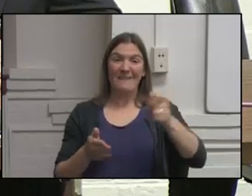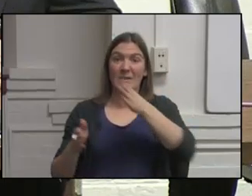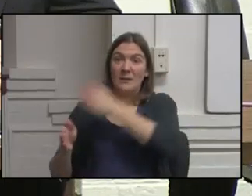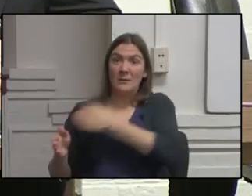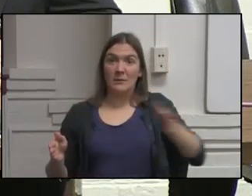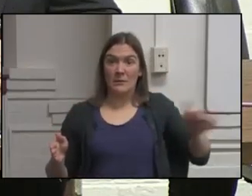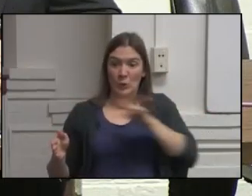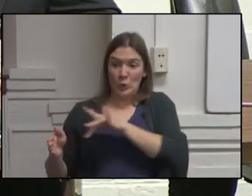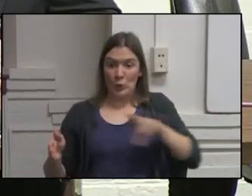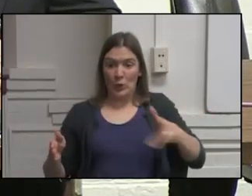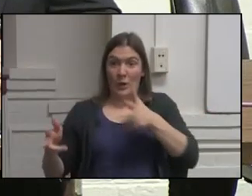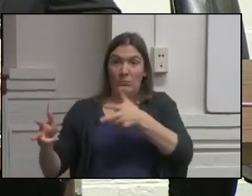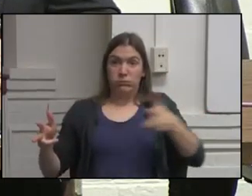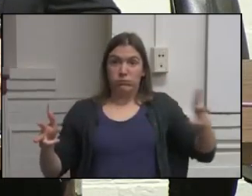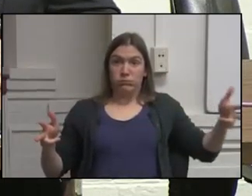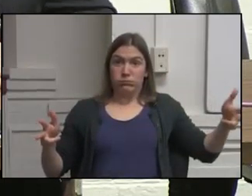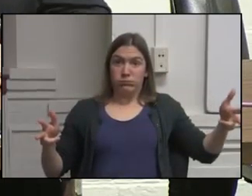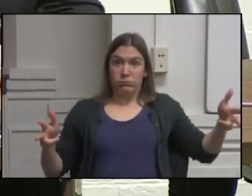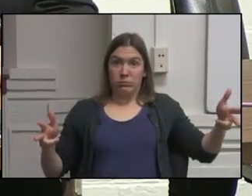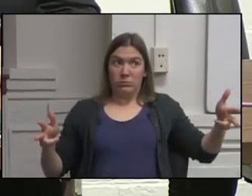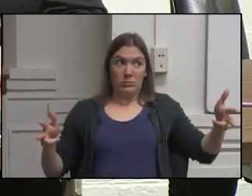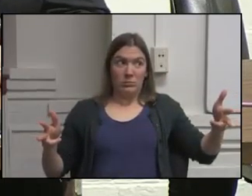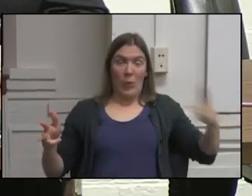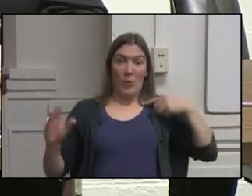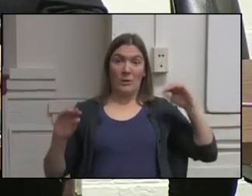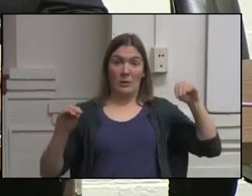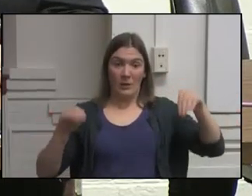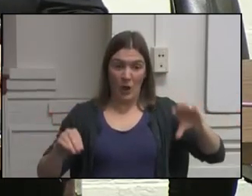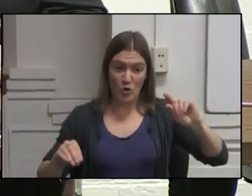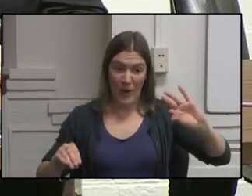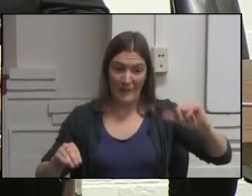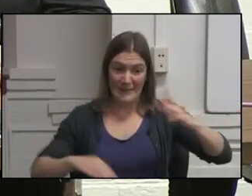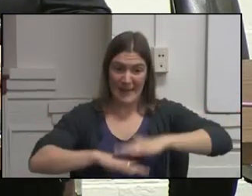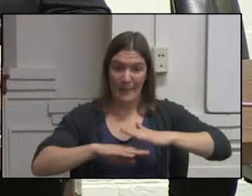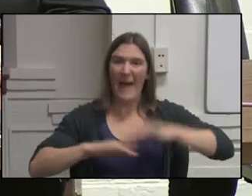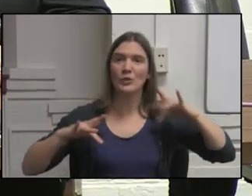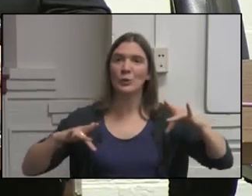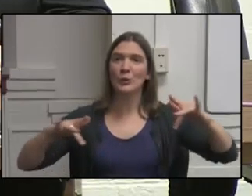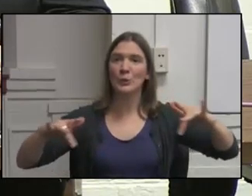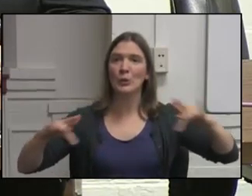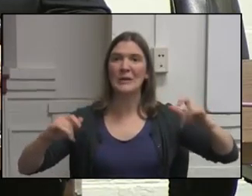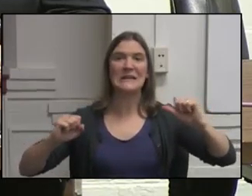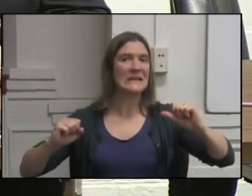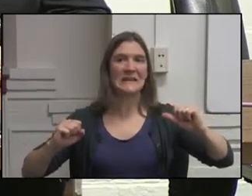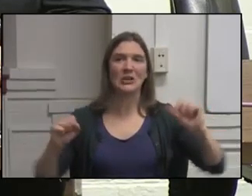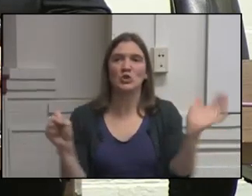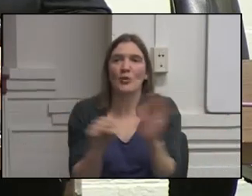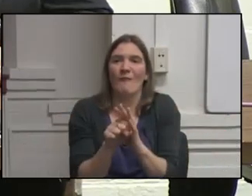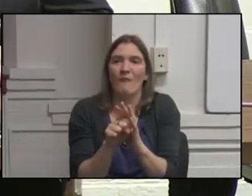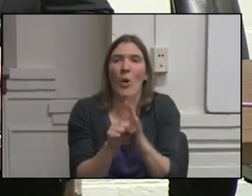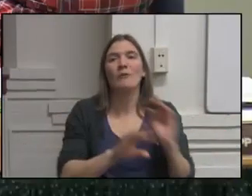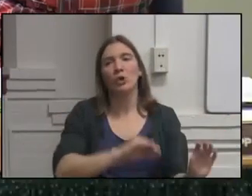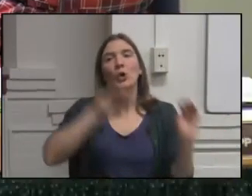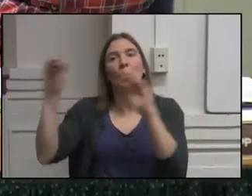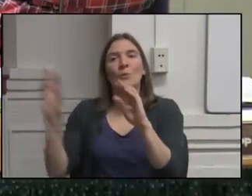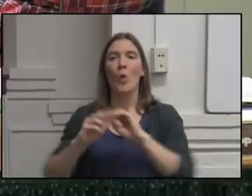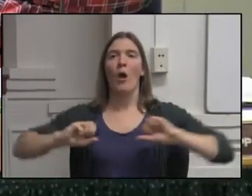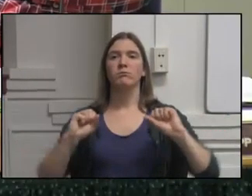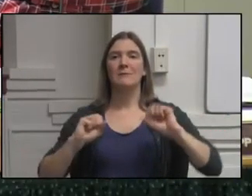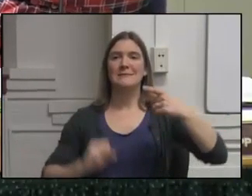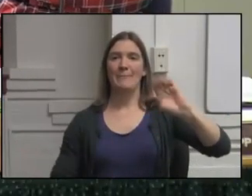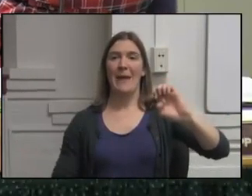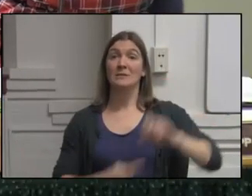That's the 10 feet that we would put a craft table in. So Would that? Well, because I'm just, I think